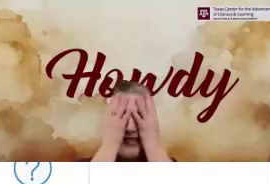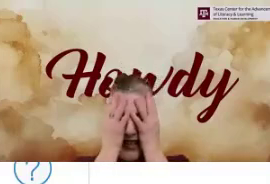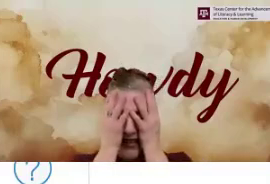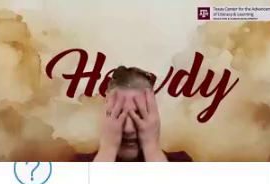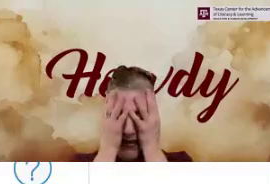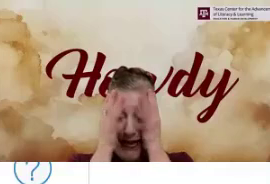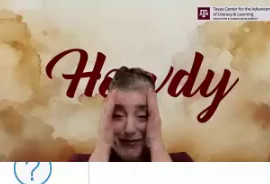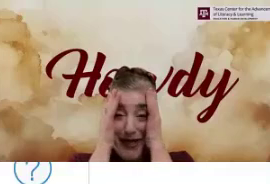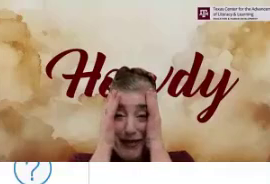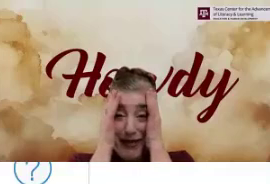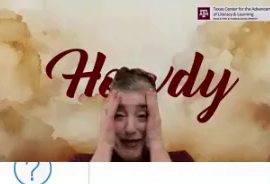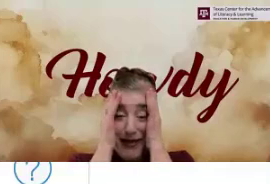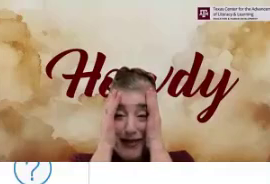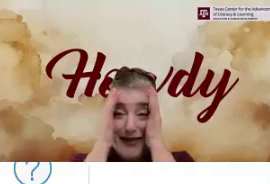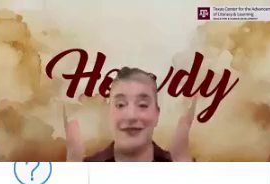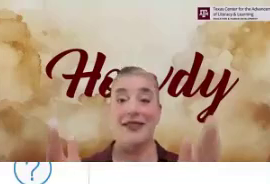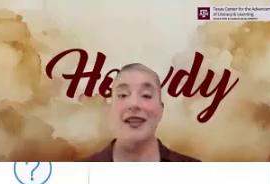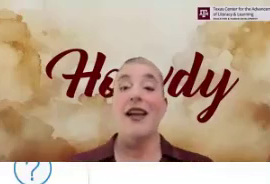that's it.